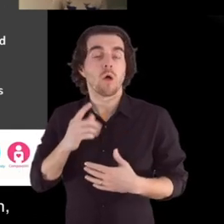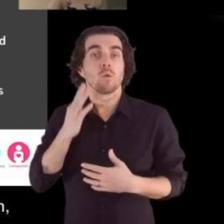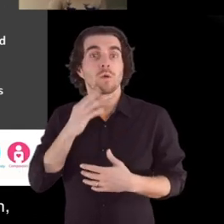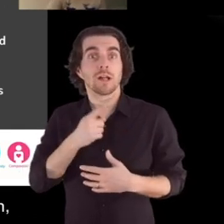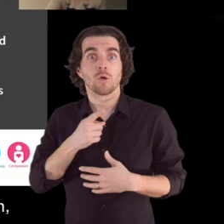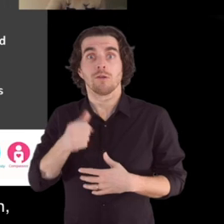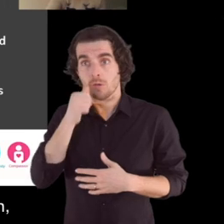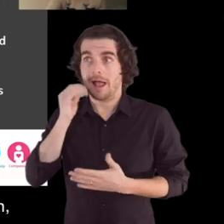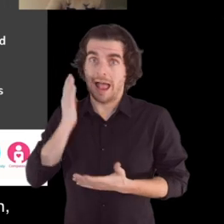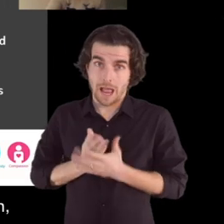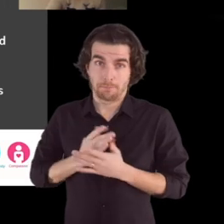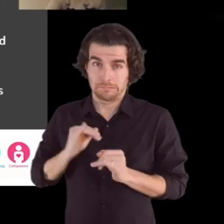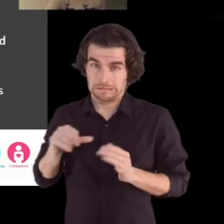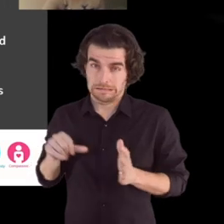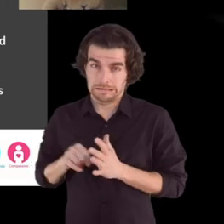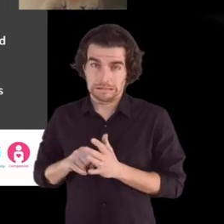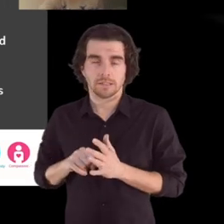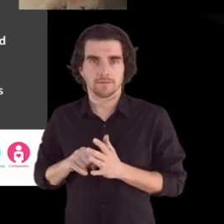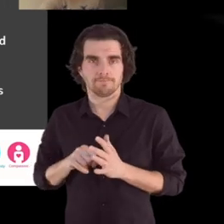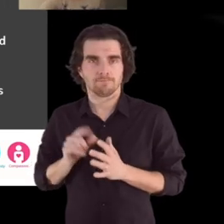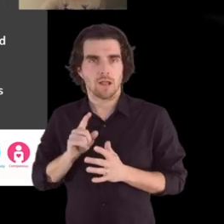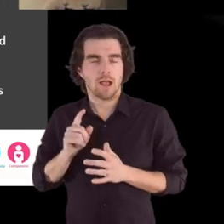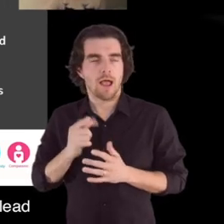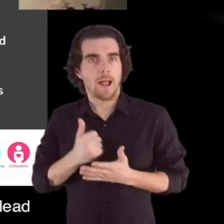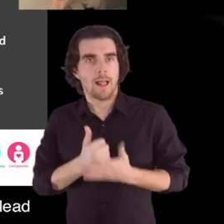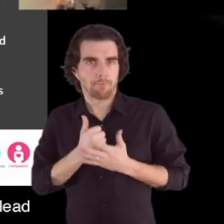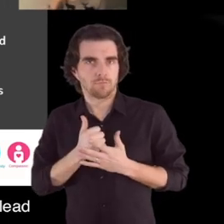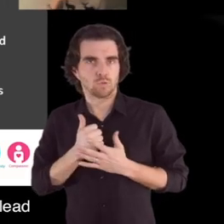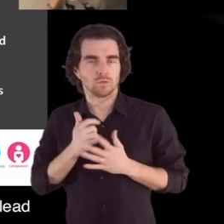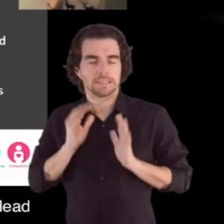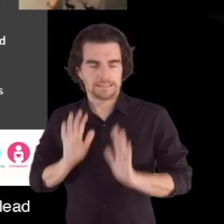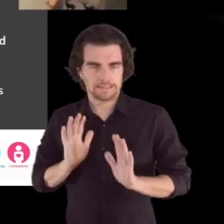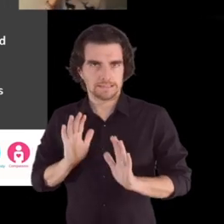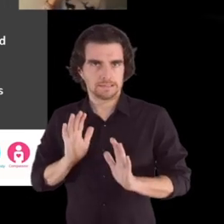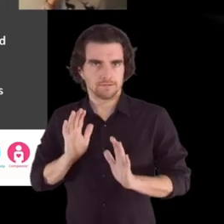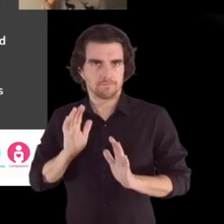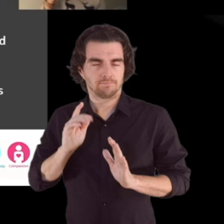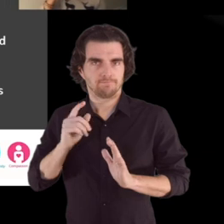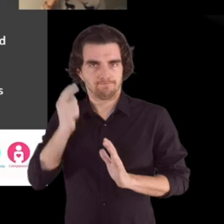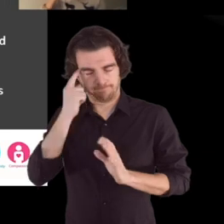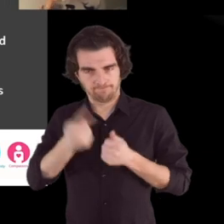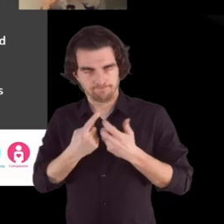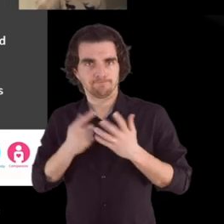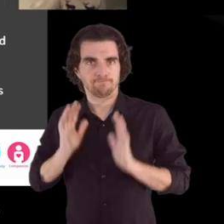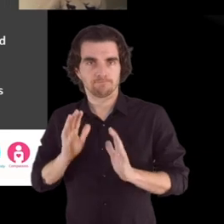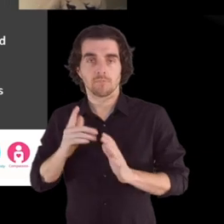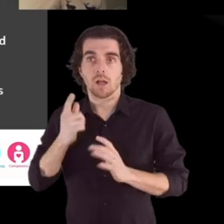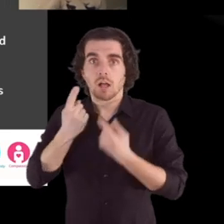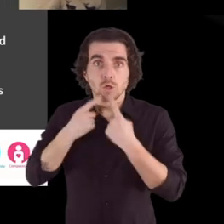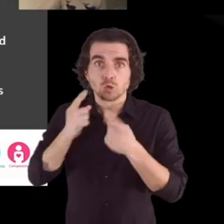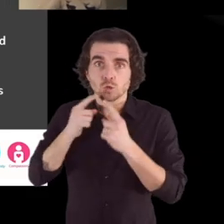like understandable, you know, when, you know, we're in a difficult situation, but what can often happen is they can lead to difficulties further down the line. So